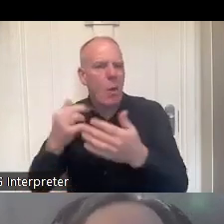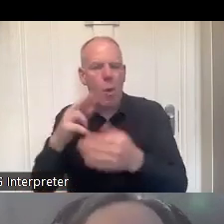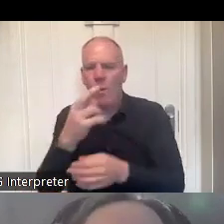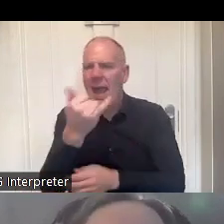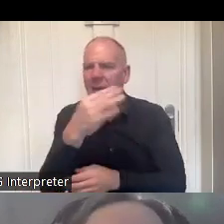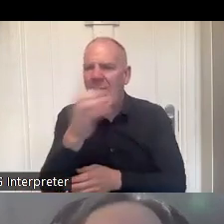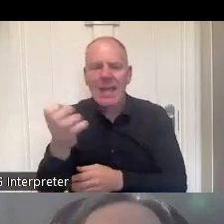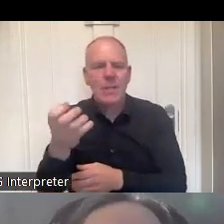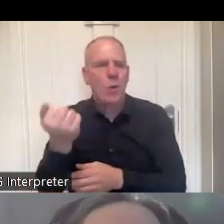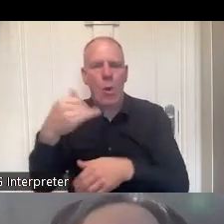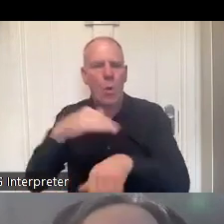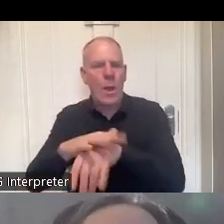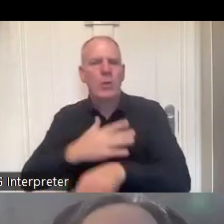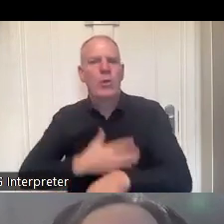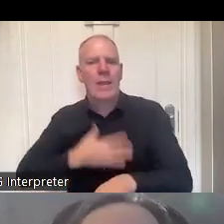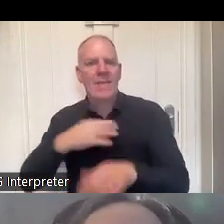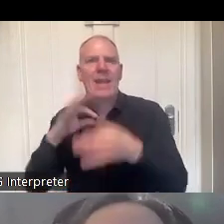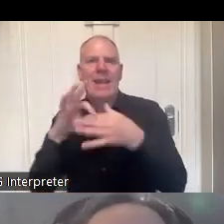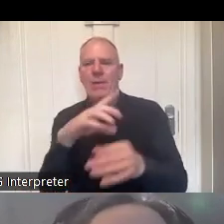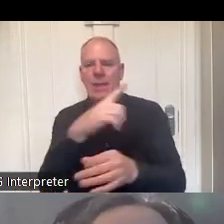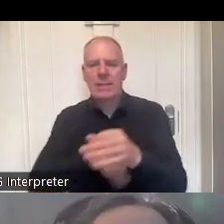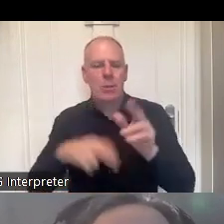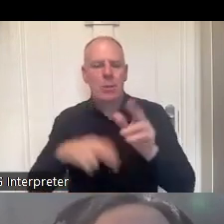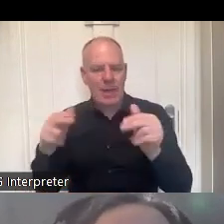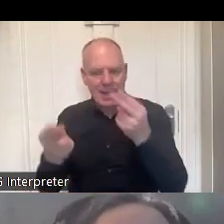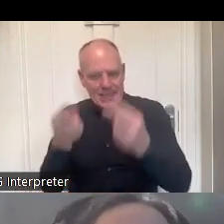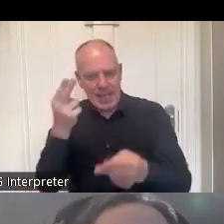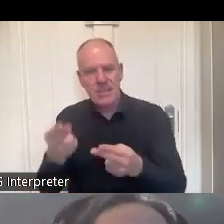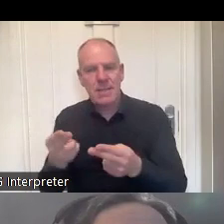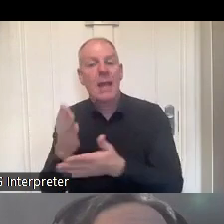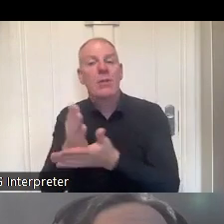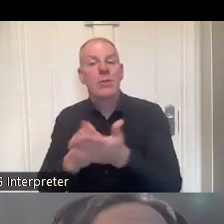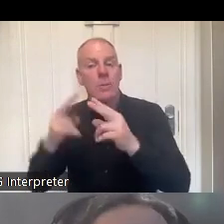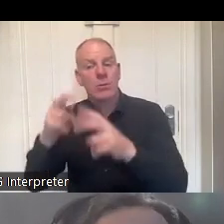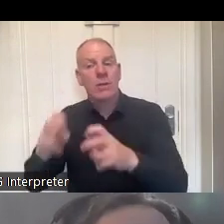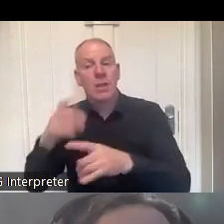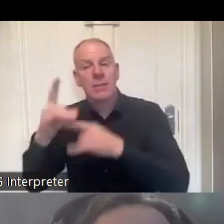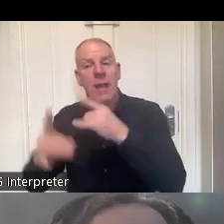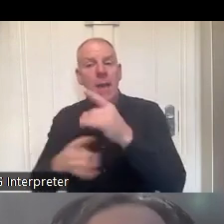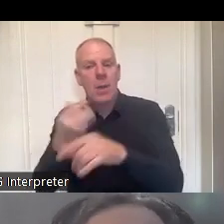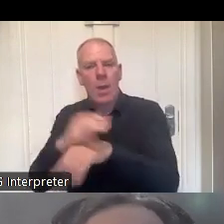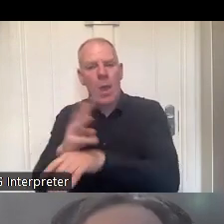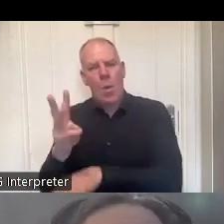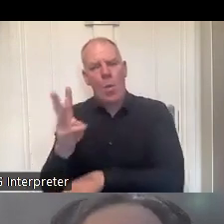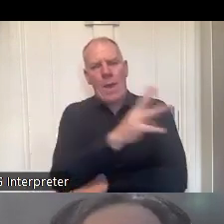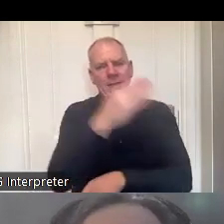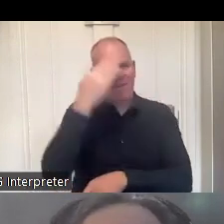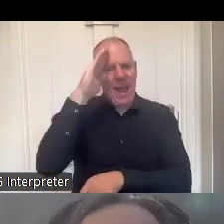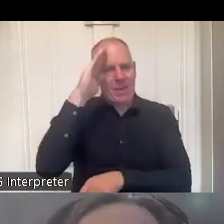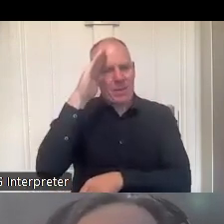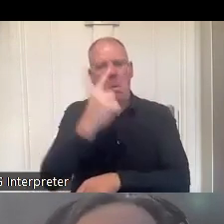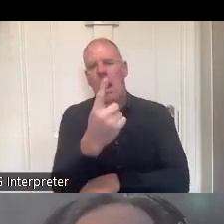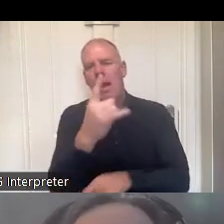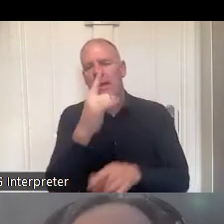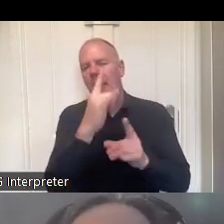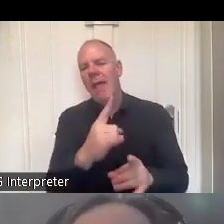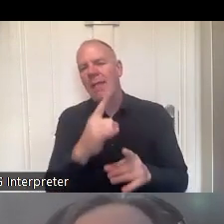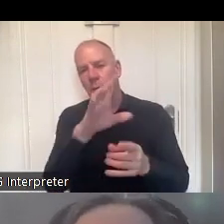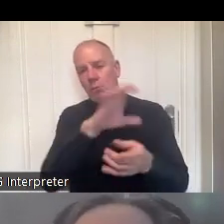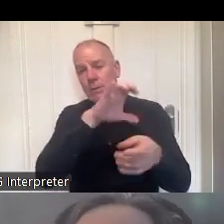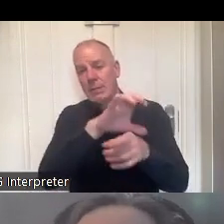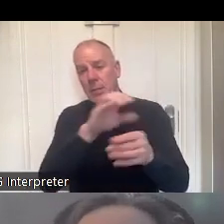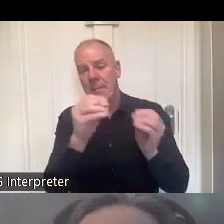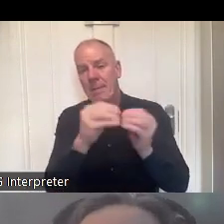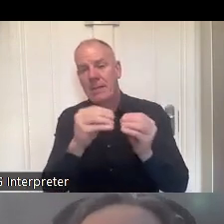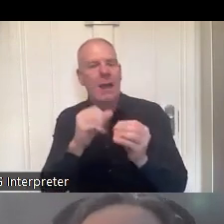region in relation to disability. I think some work is being done in the West, which is one of the health regions, on this already, but I don't